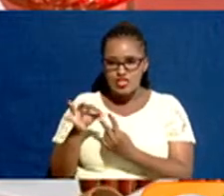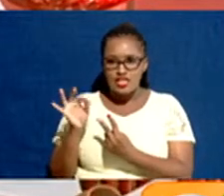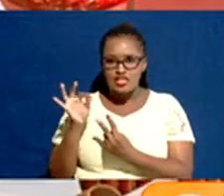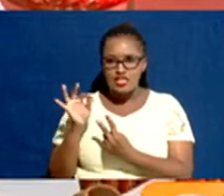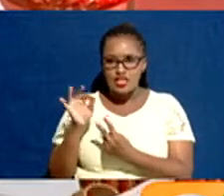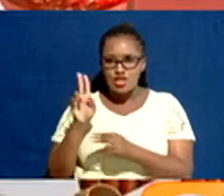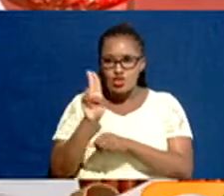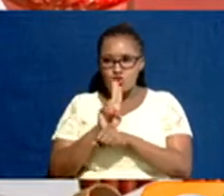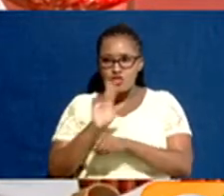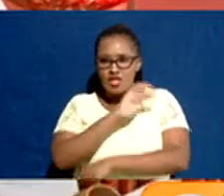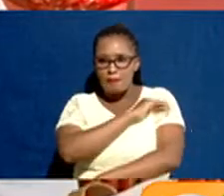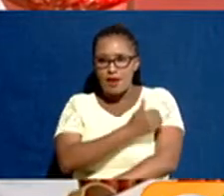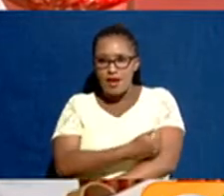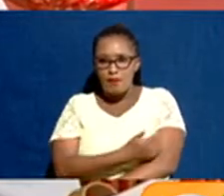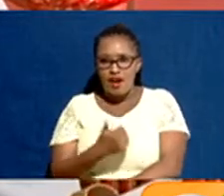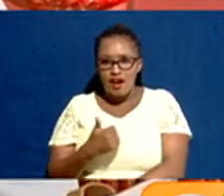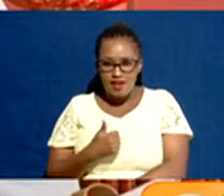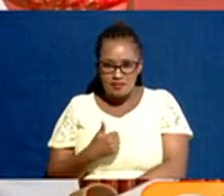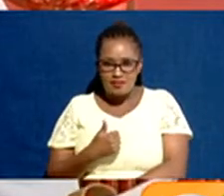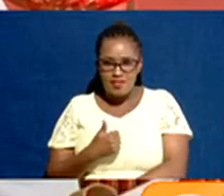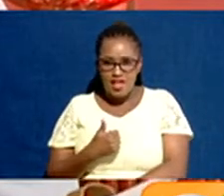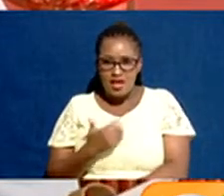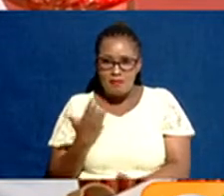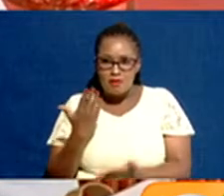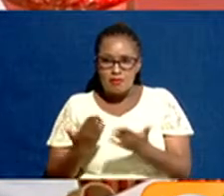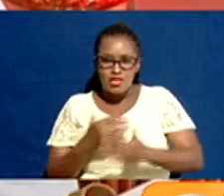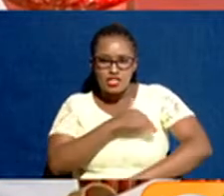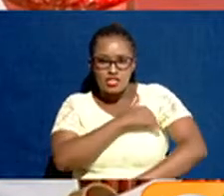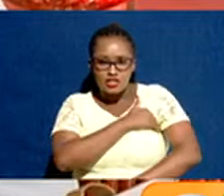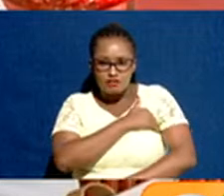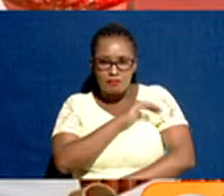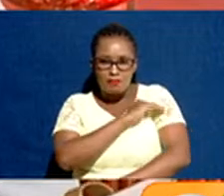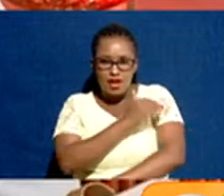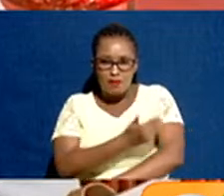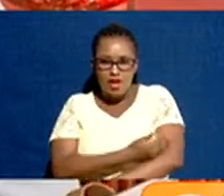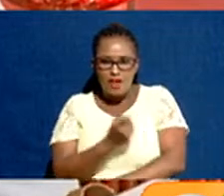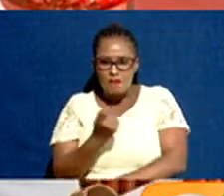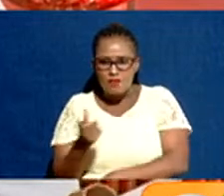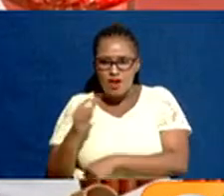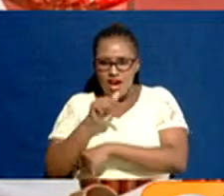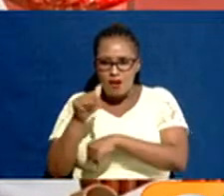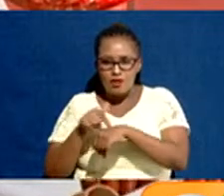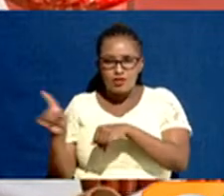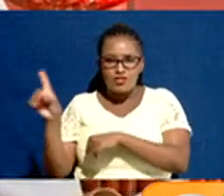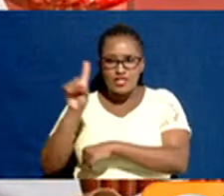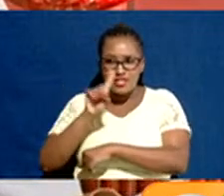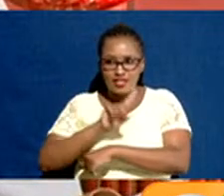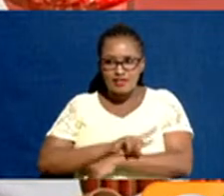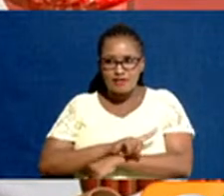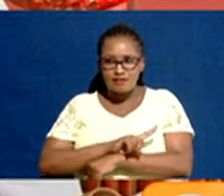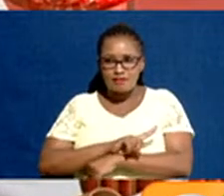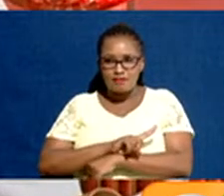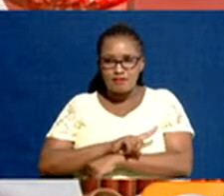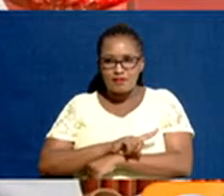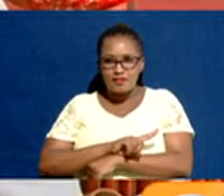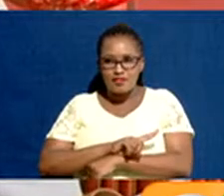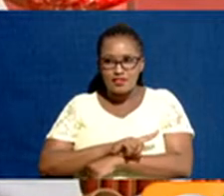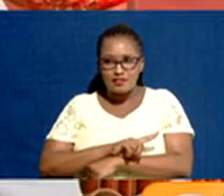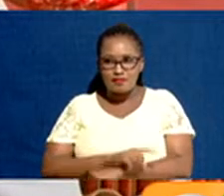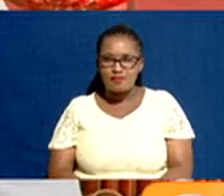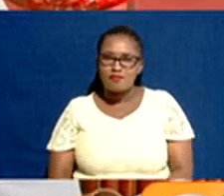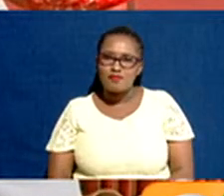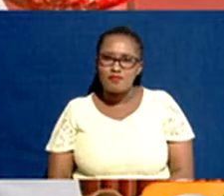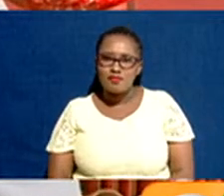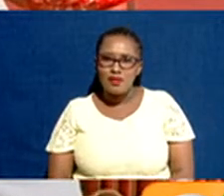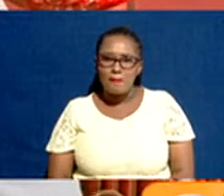available 24/7 or cheap power available a few hours a day like South Africa. And he went ahead